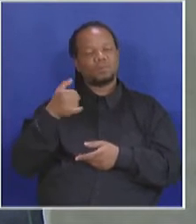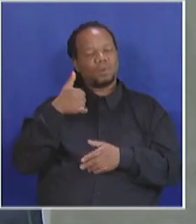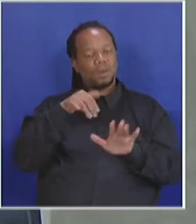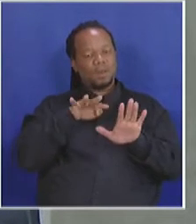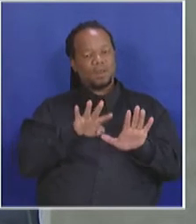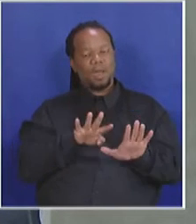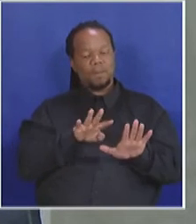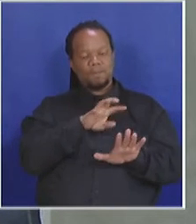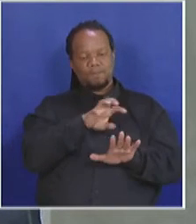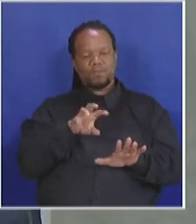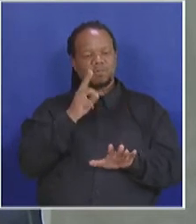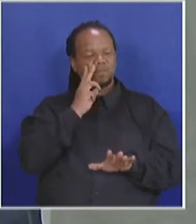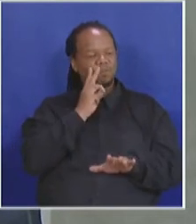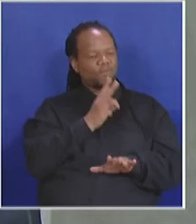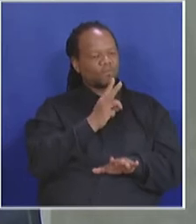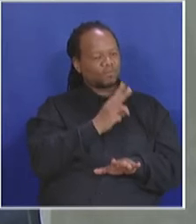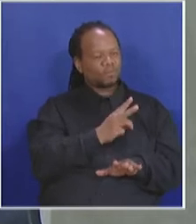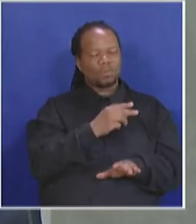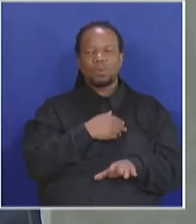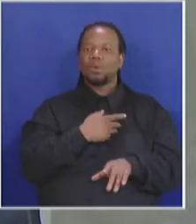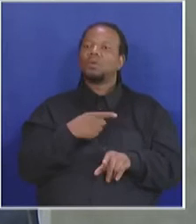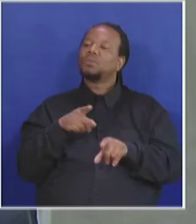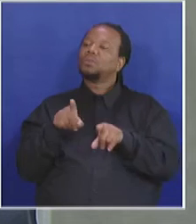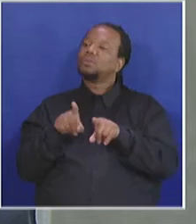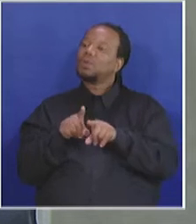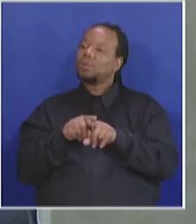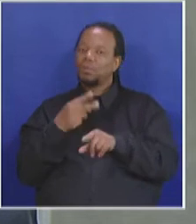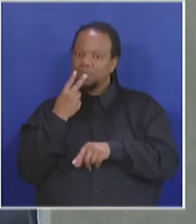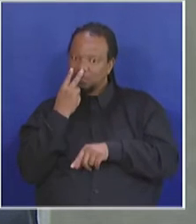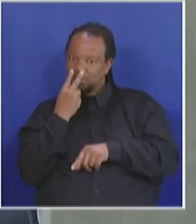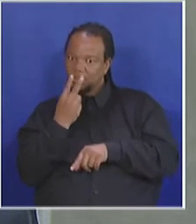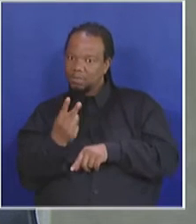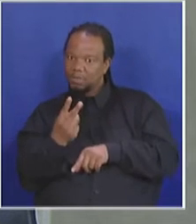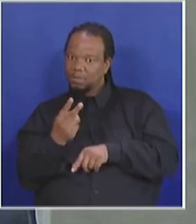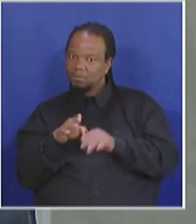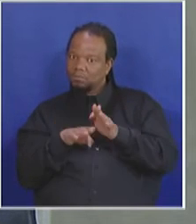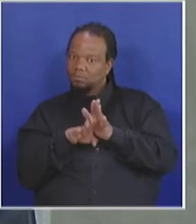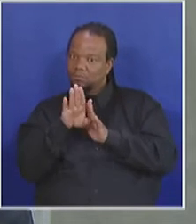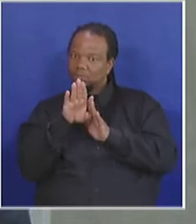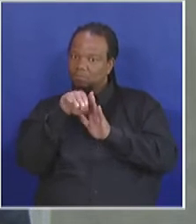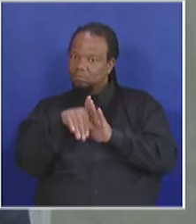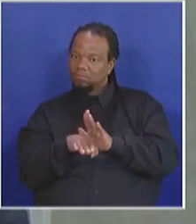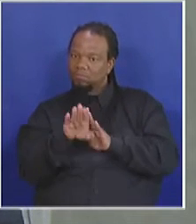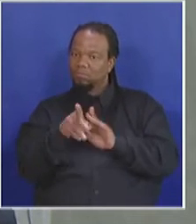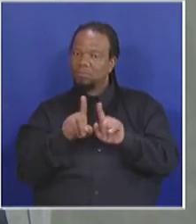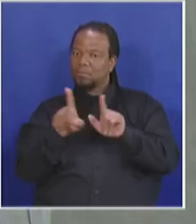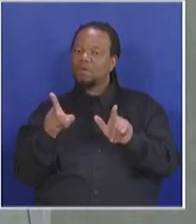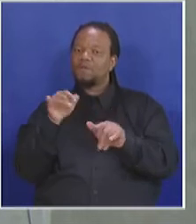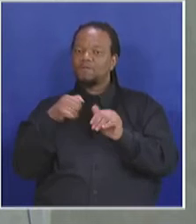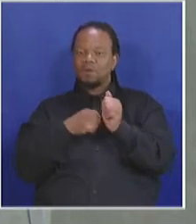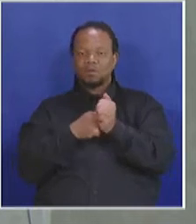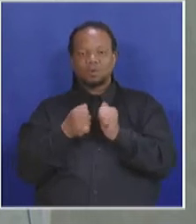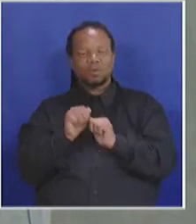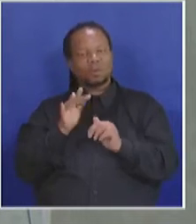seriously, Chairperson, we would have assessed the progress in infrastructure programs that are in serious need of intervention